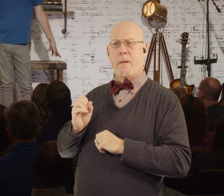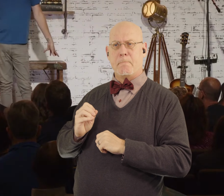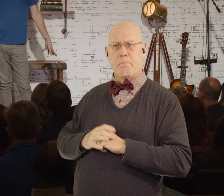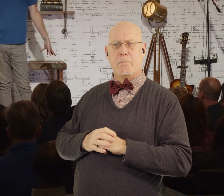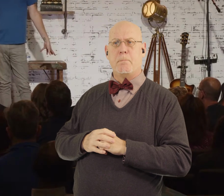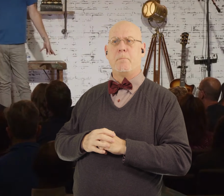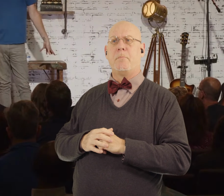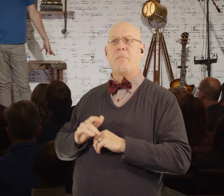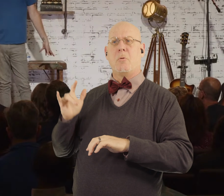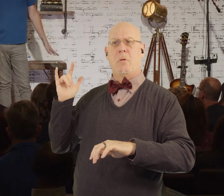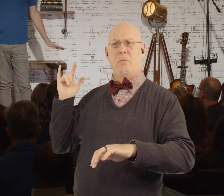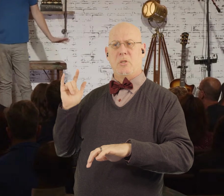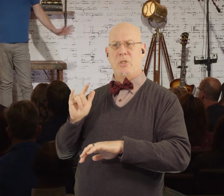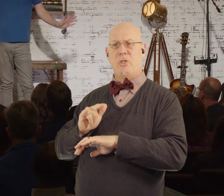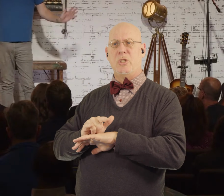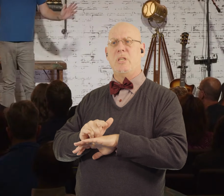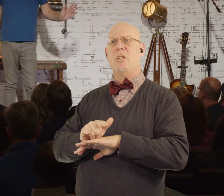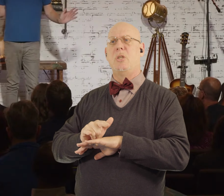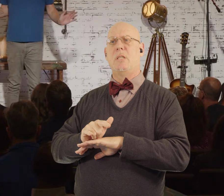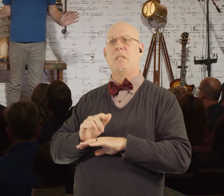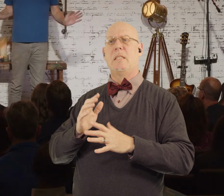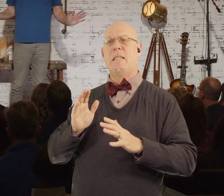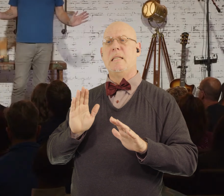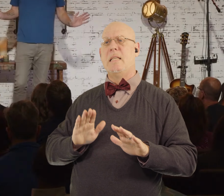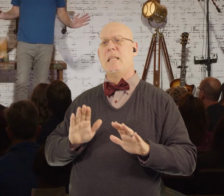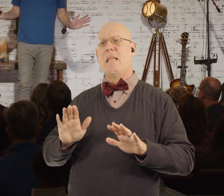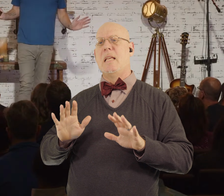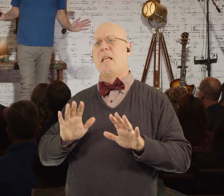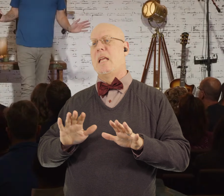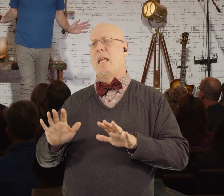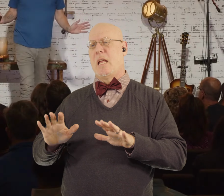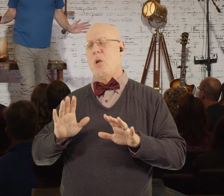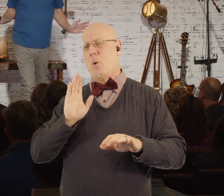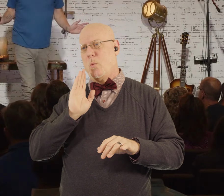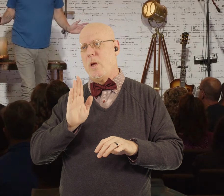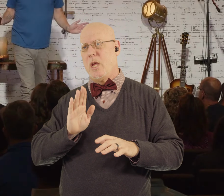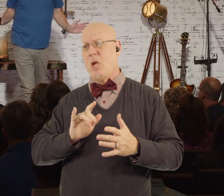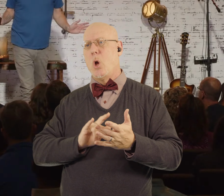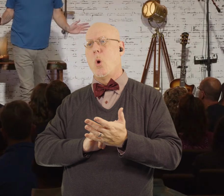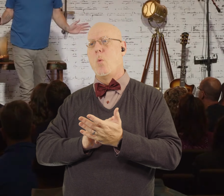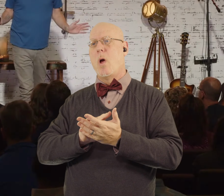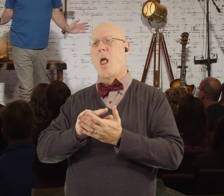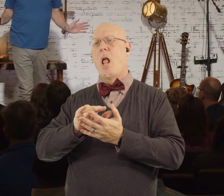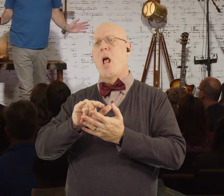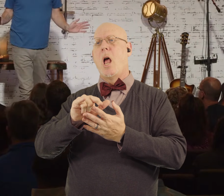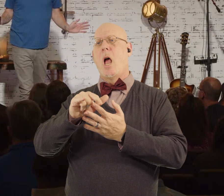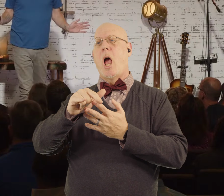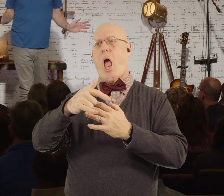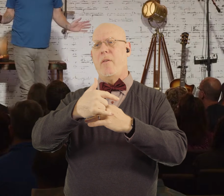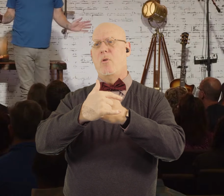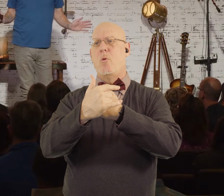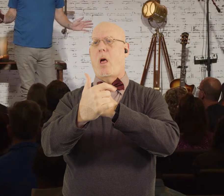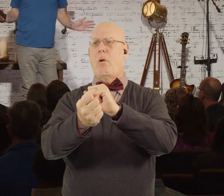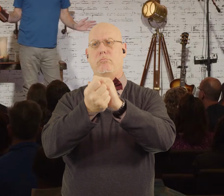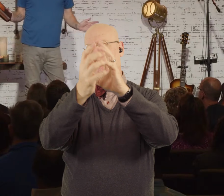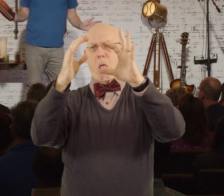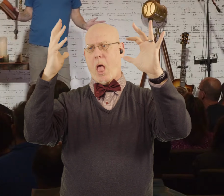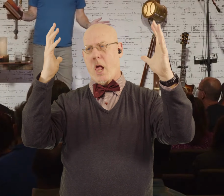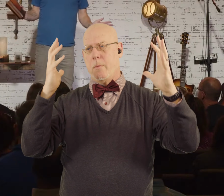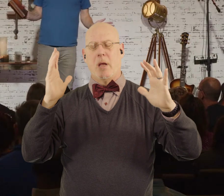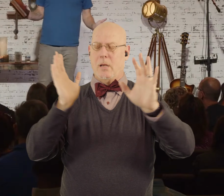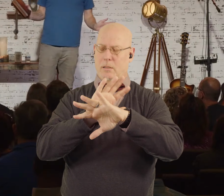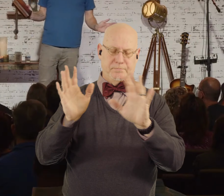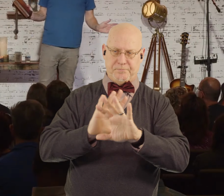possible. So let's just ease into this bad boy and run off the runway